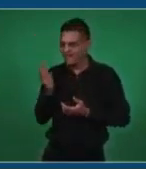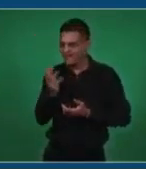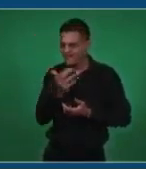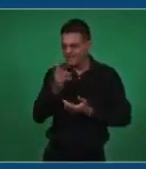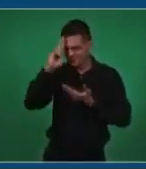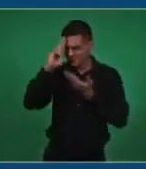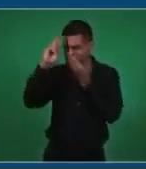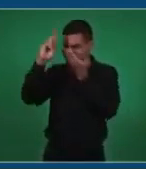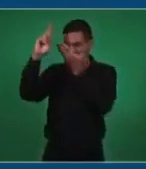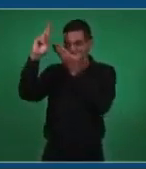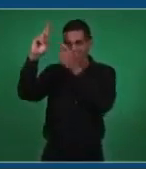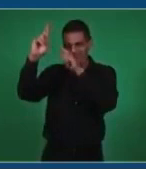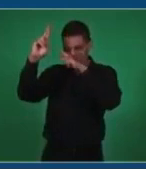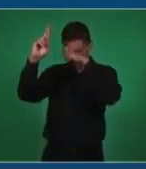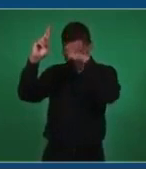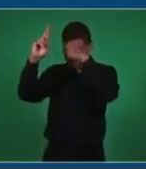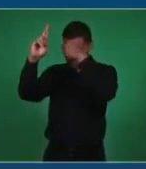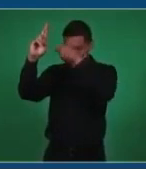forever.